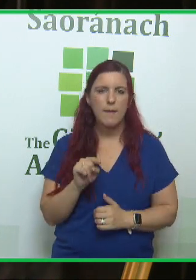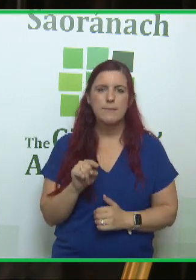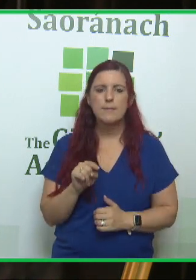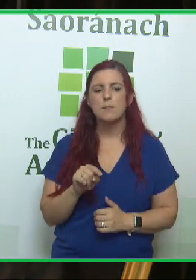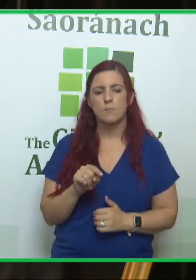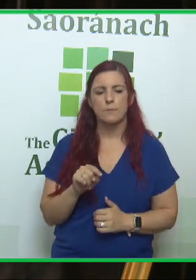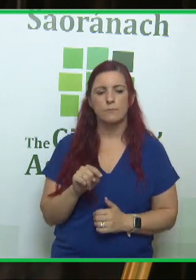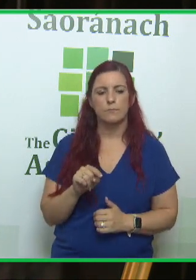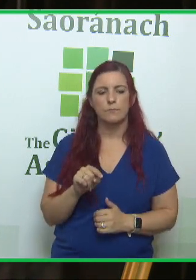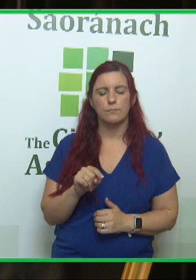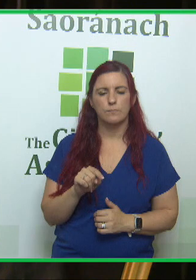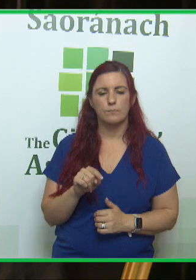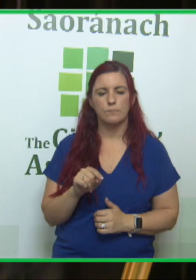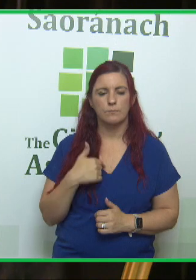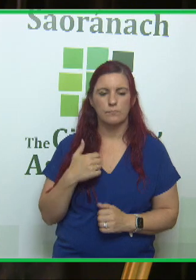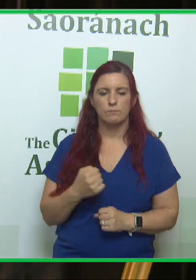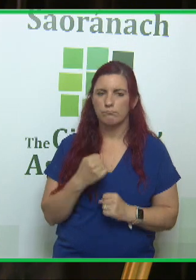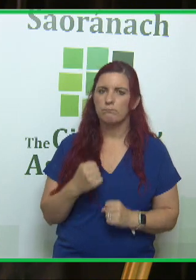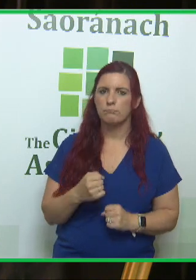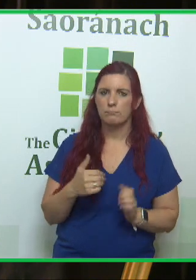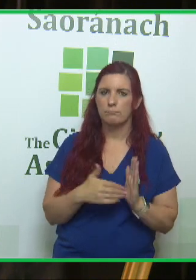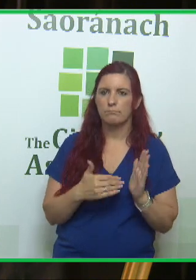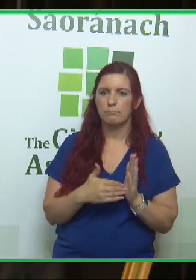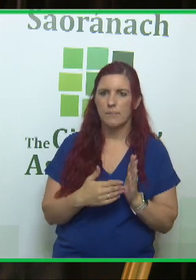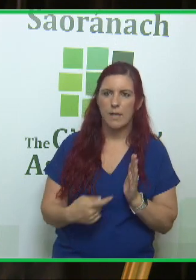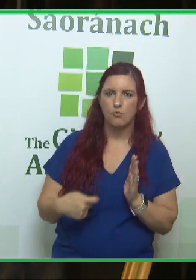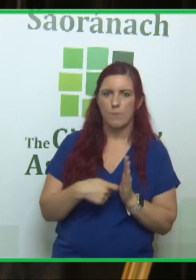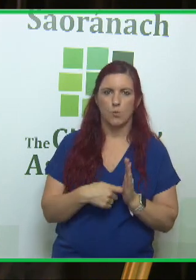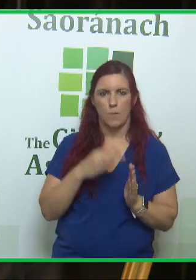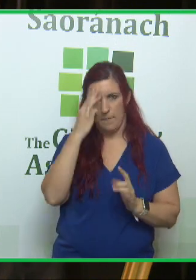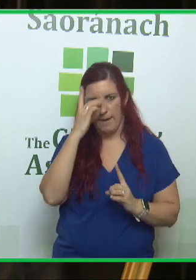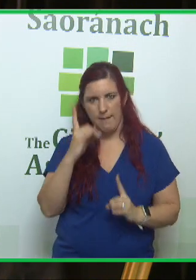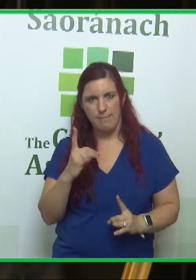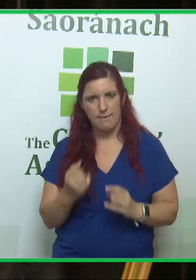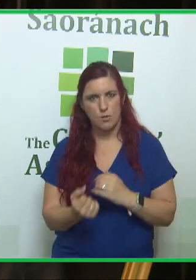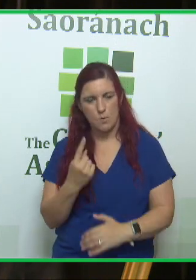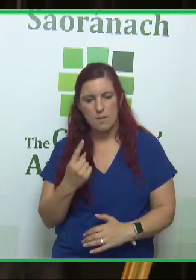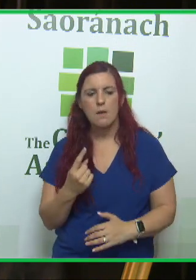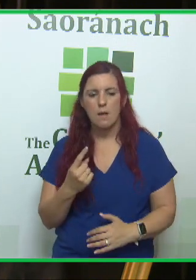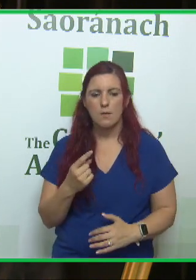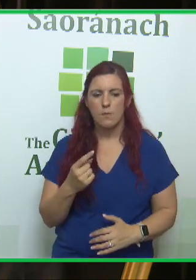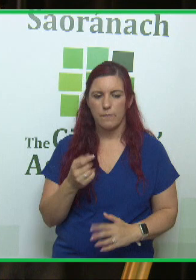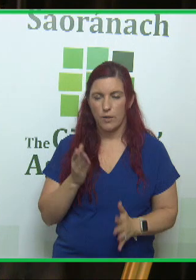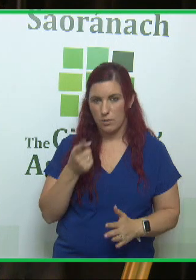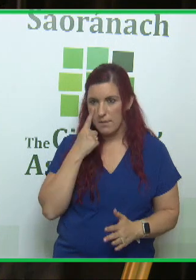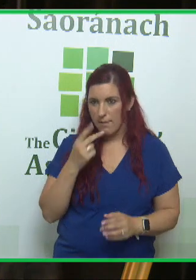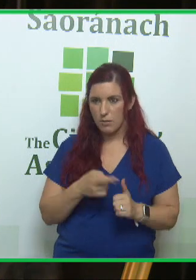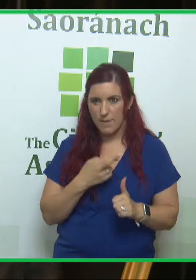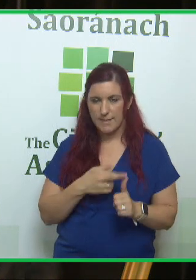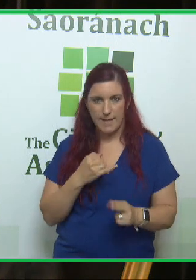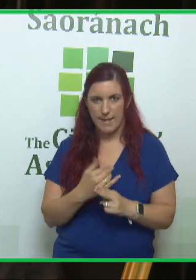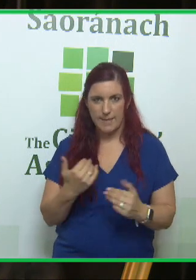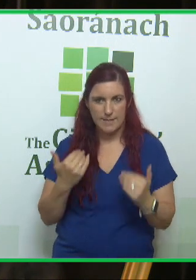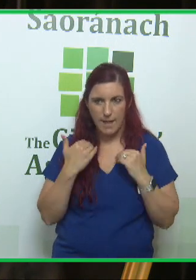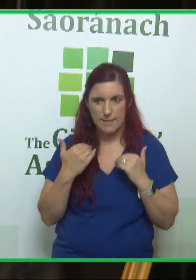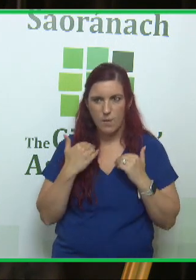I'm really strong that yes, they do contribute to mental health problems, and we've seen that if you look at our data